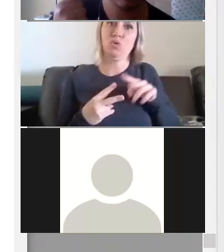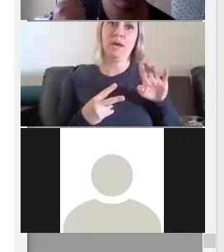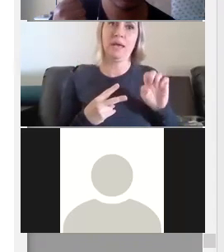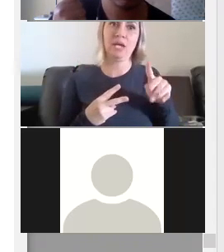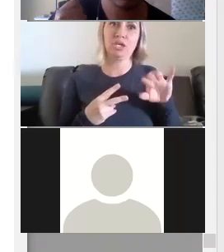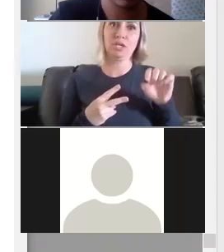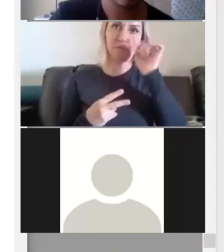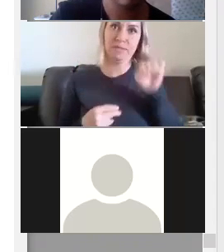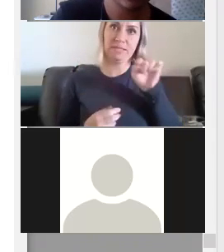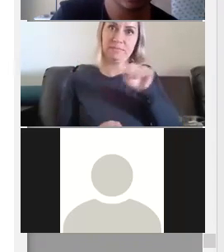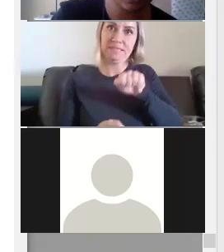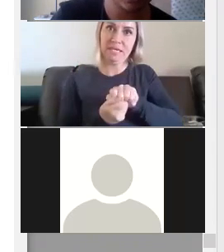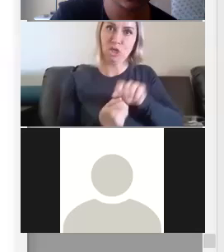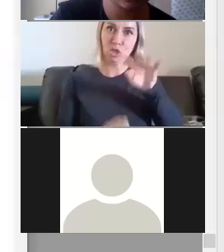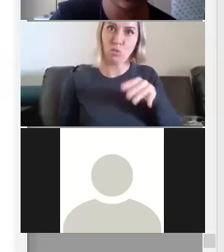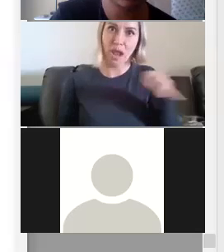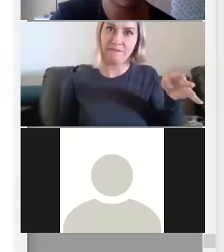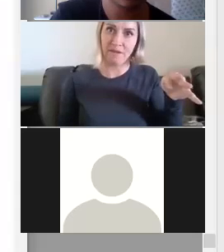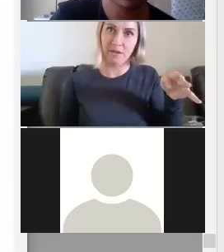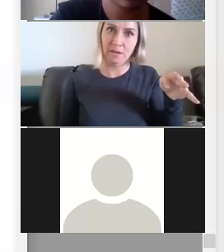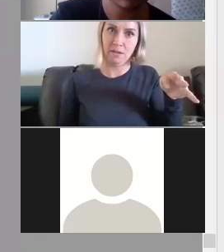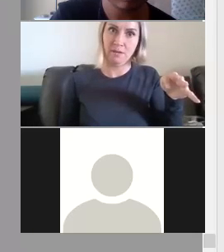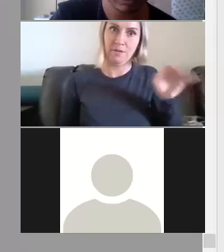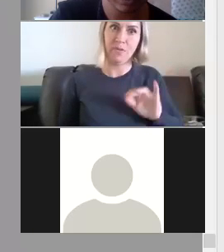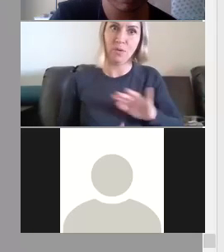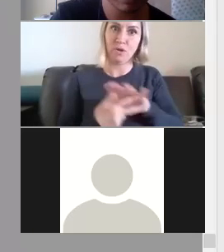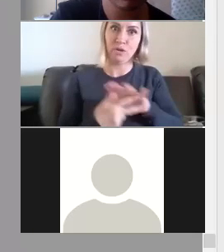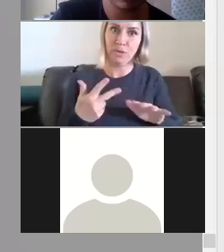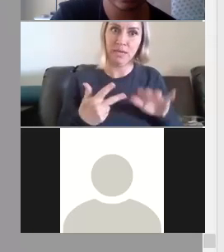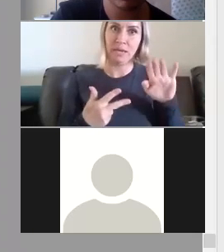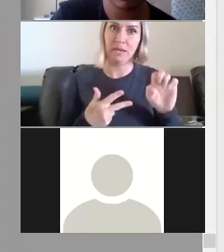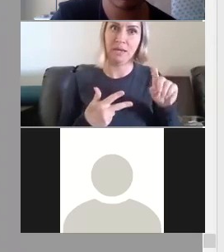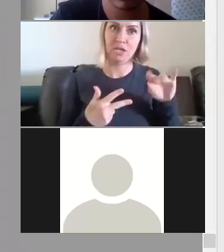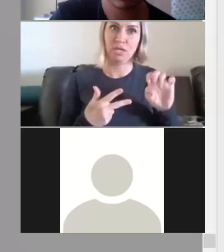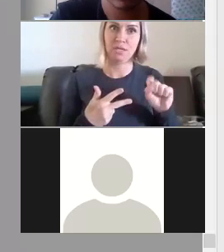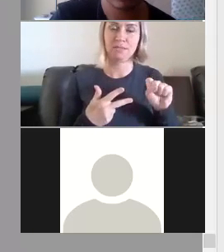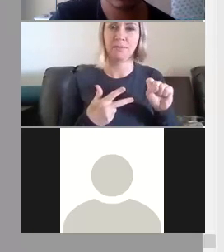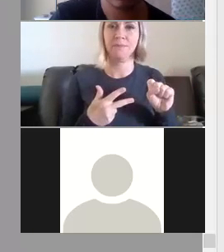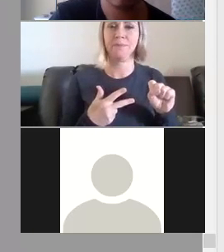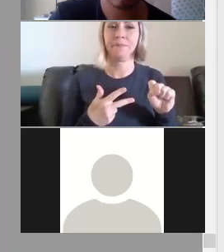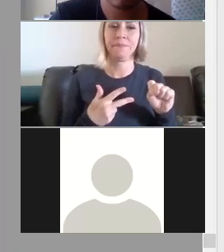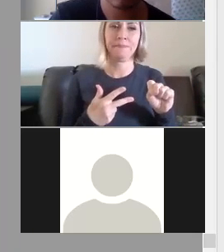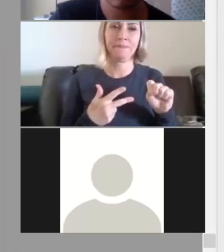graph? Where tree edges, let me bring that up.